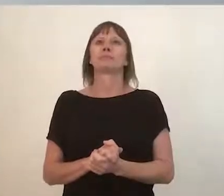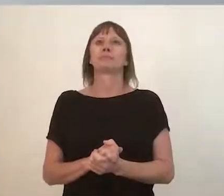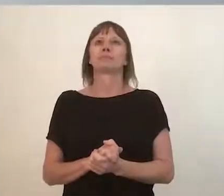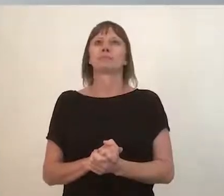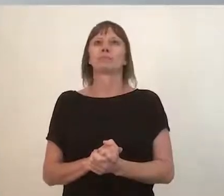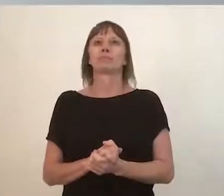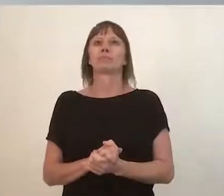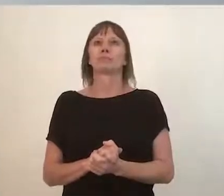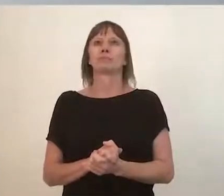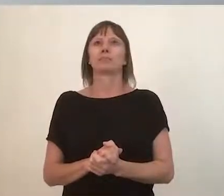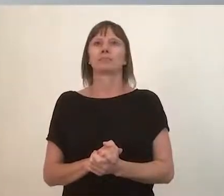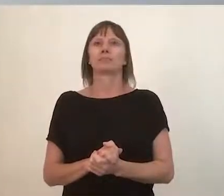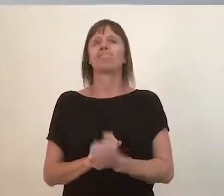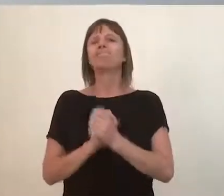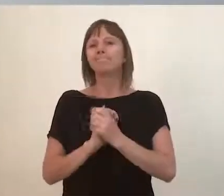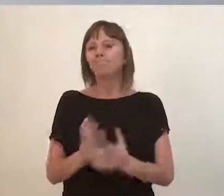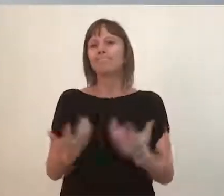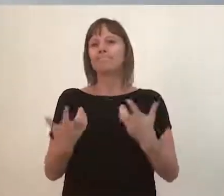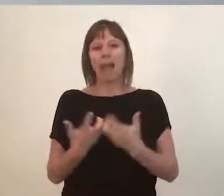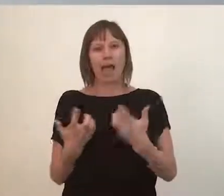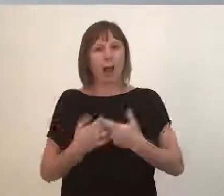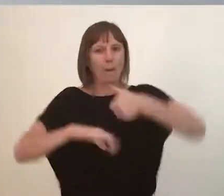in.